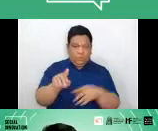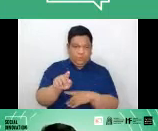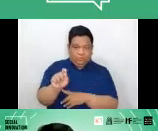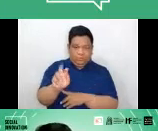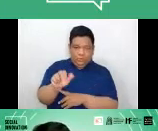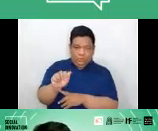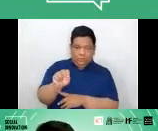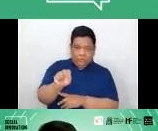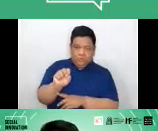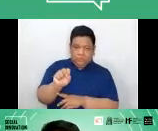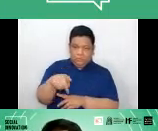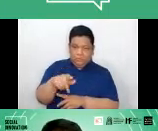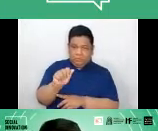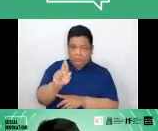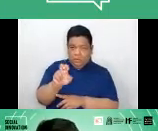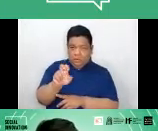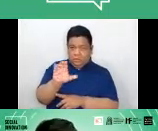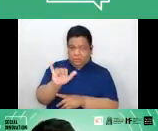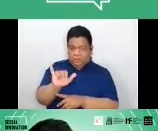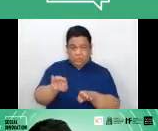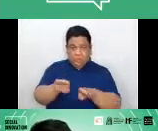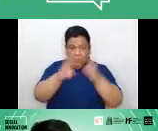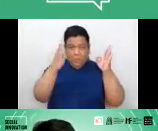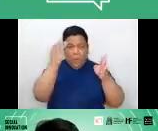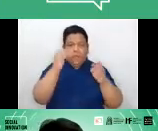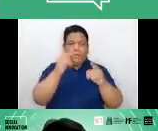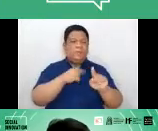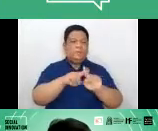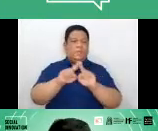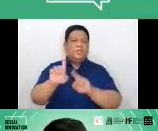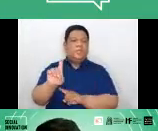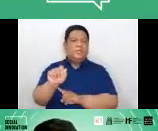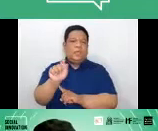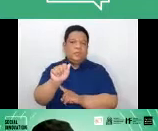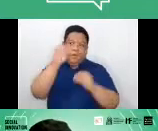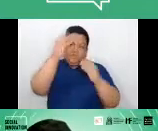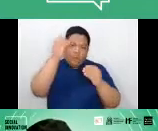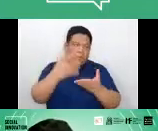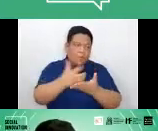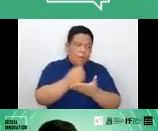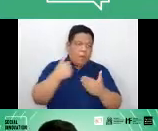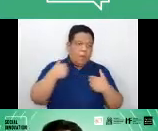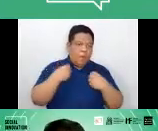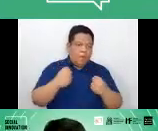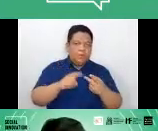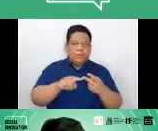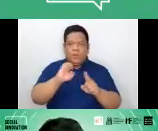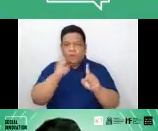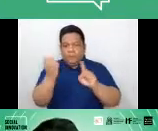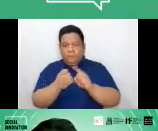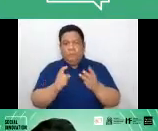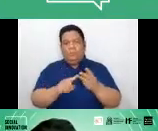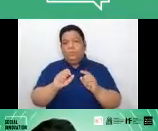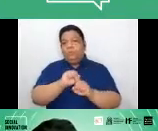Transparency, because we have so much forms of data. We have collection of health data, we have environmental data, we have social data, like